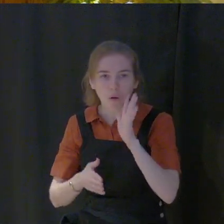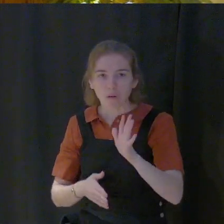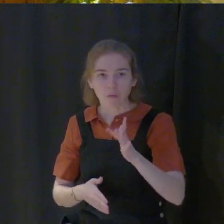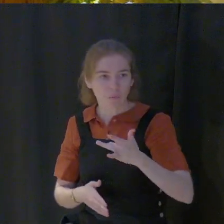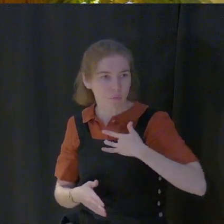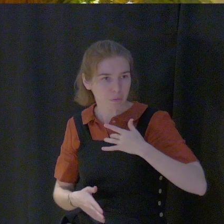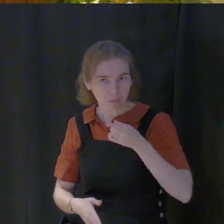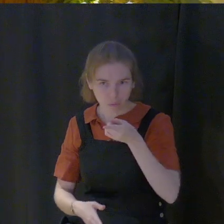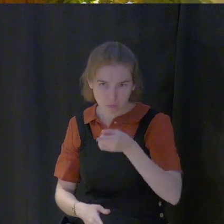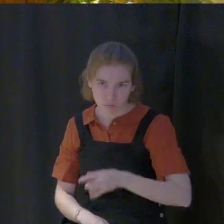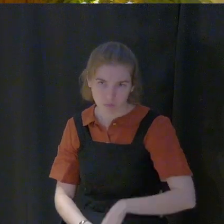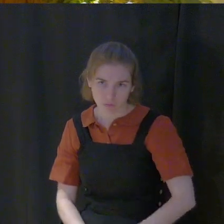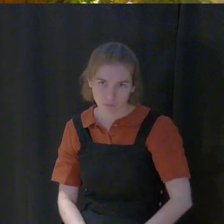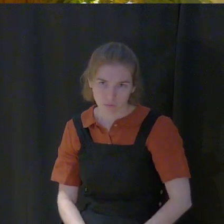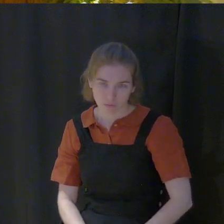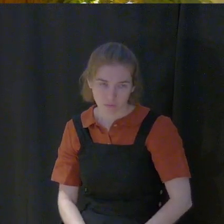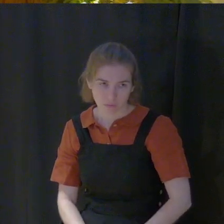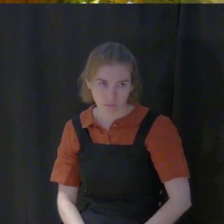minister to you.